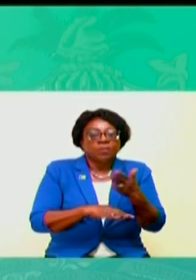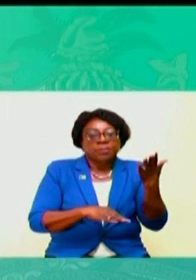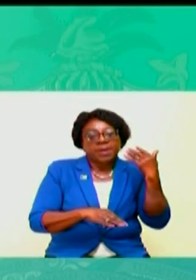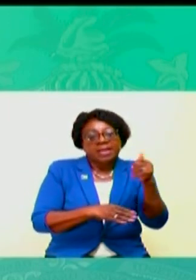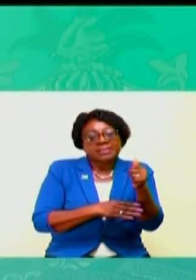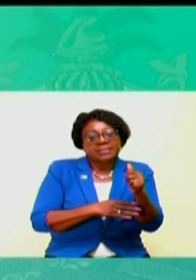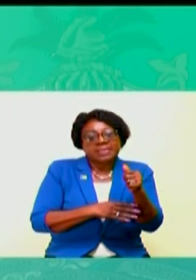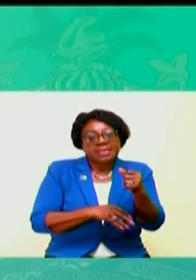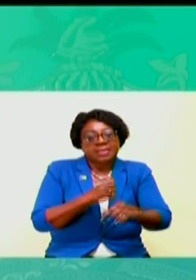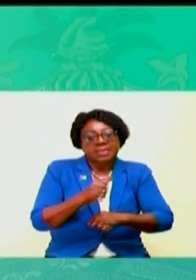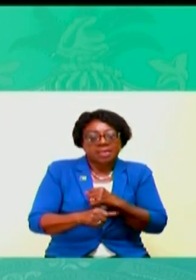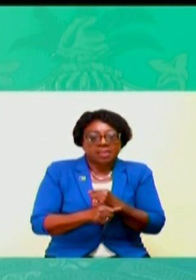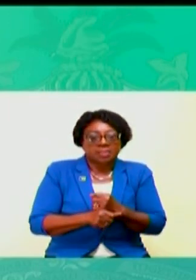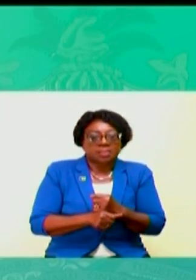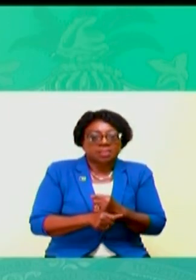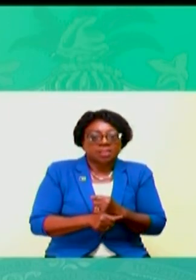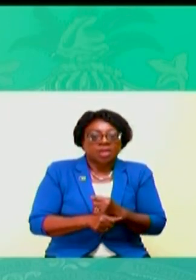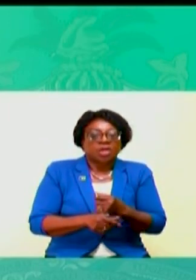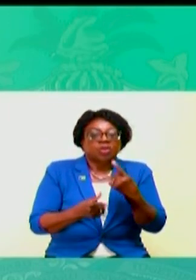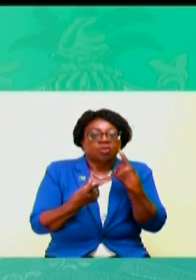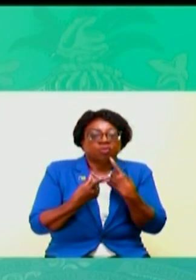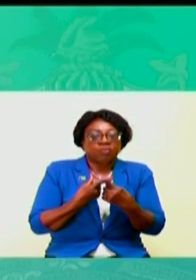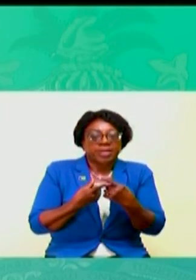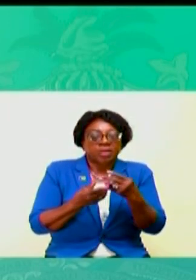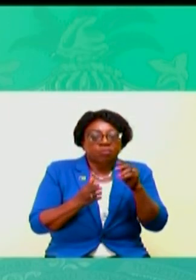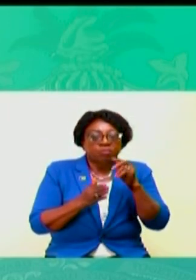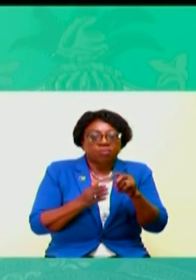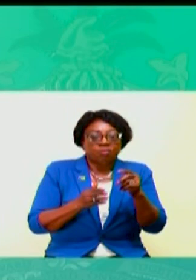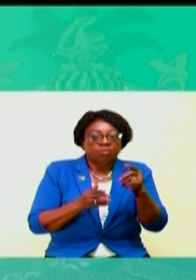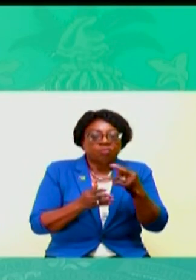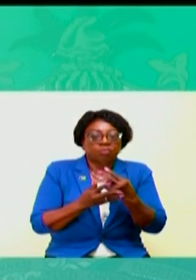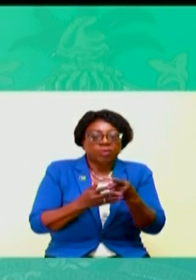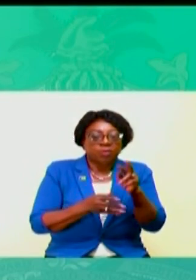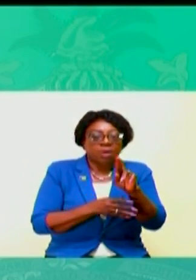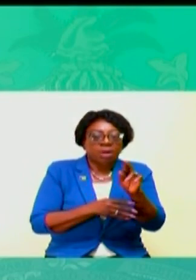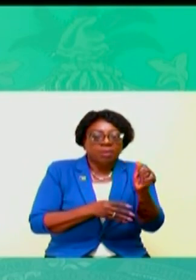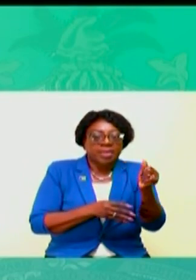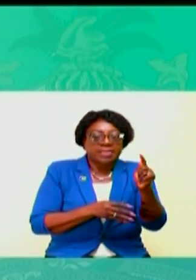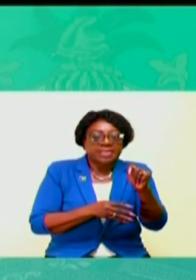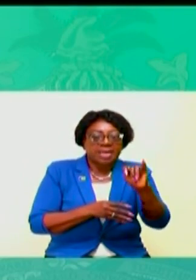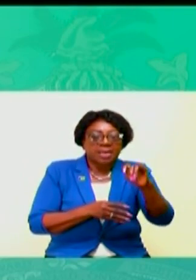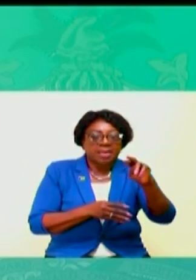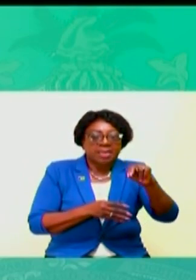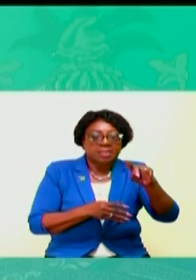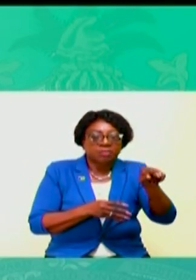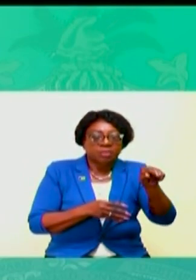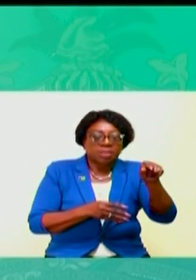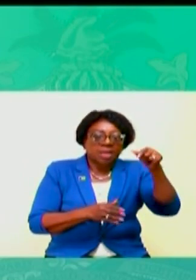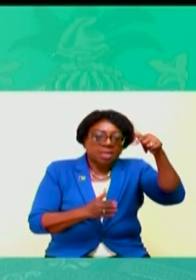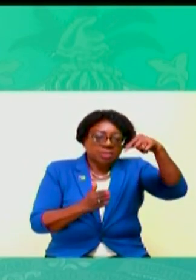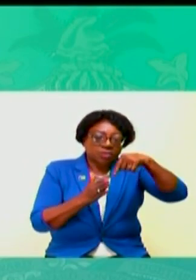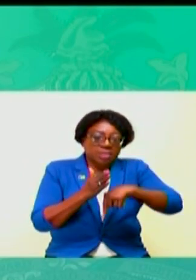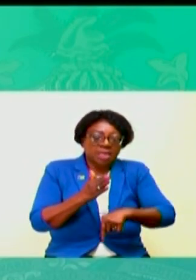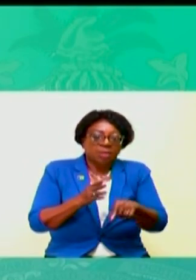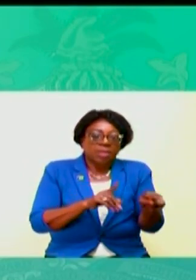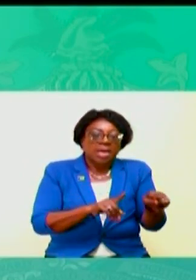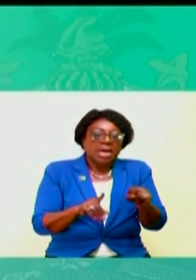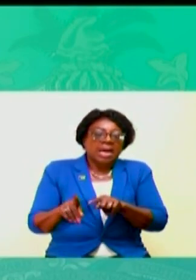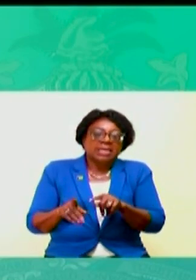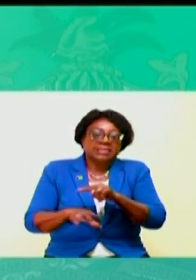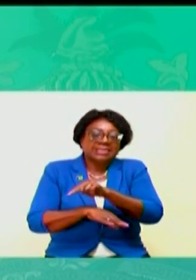decades, the credit ratings have gone down as the national debt has gone up.